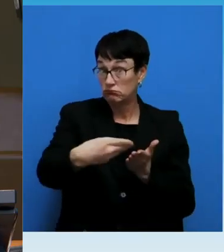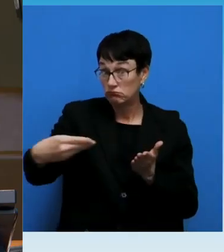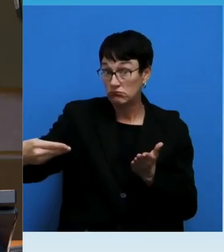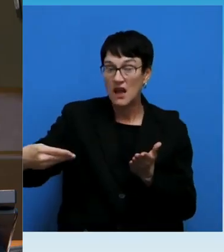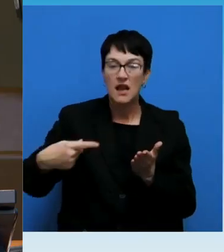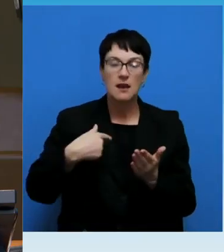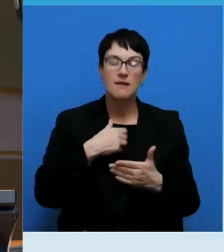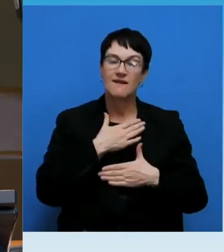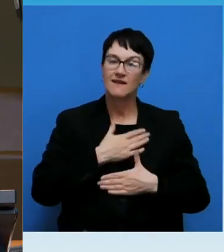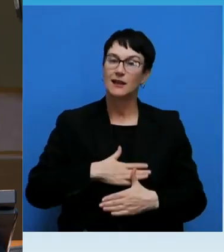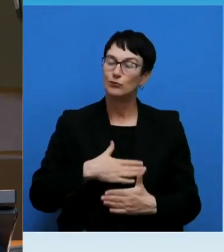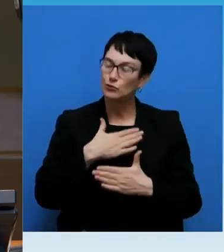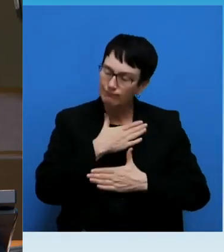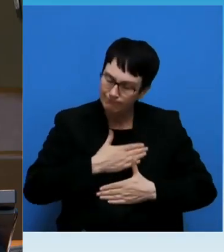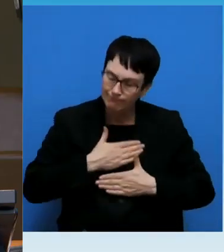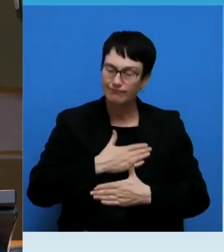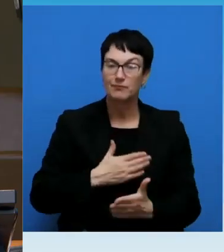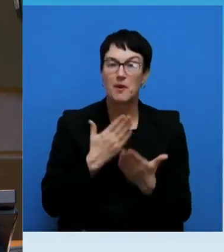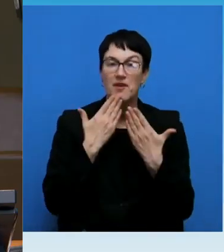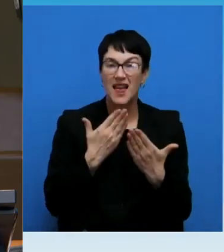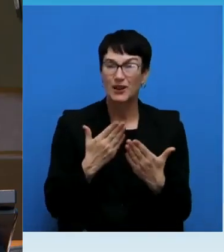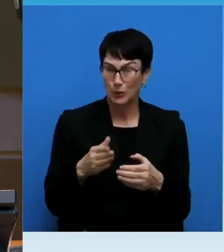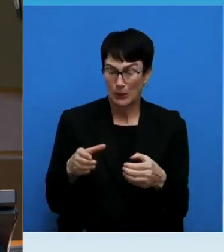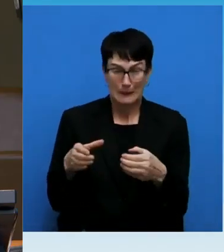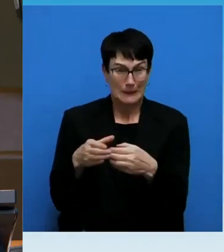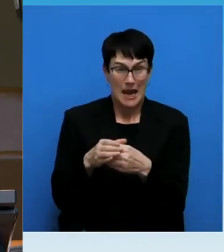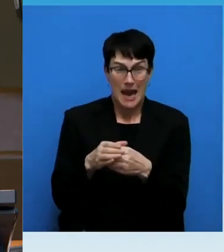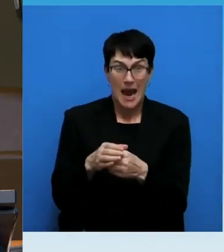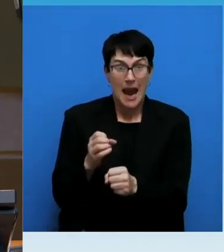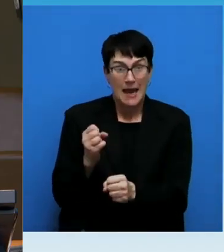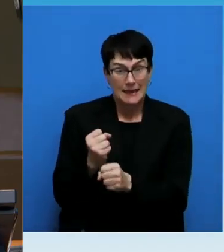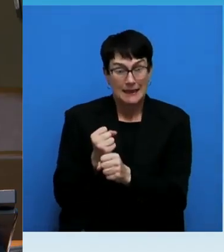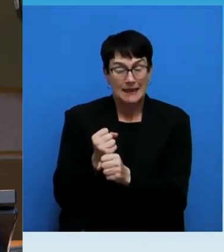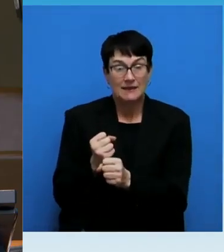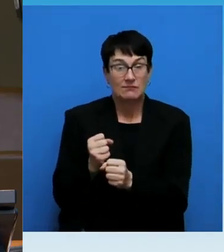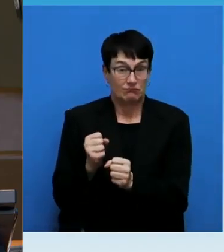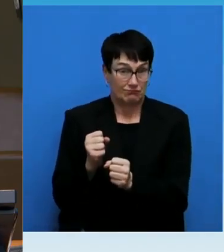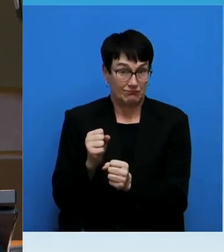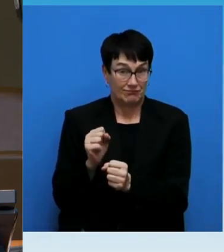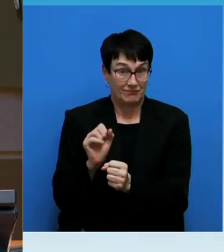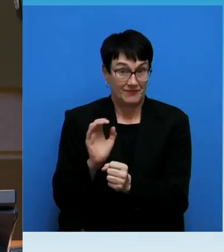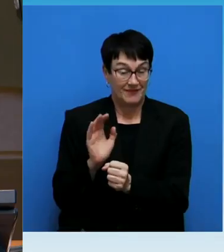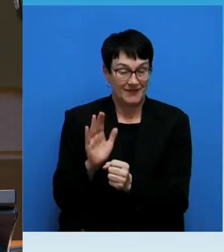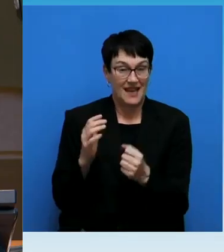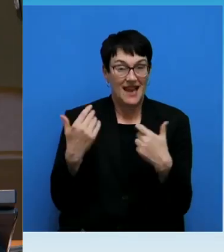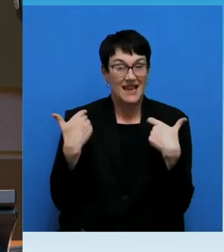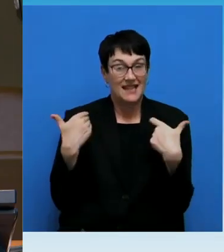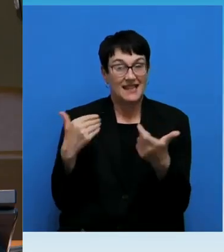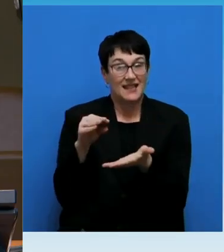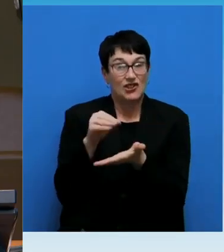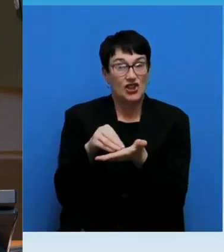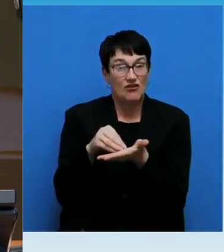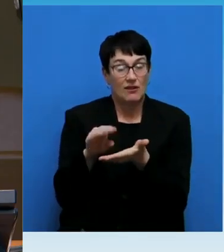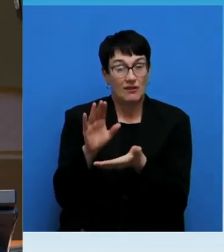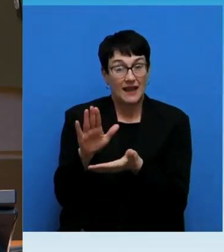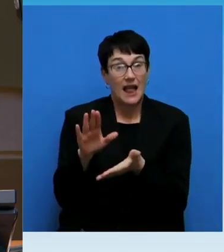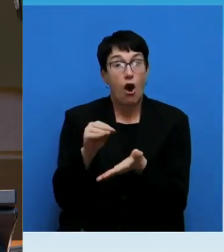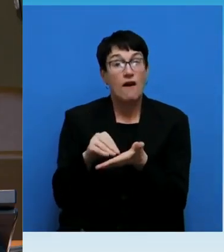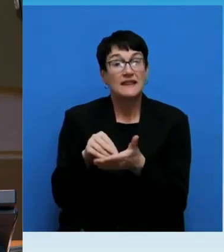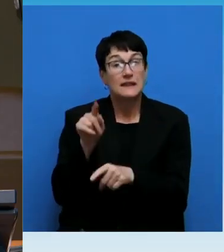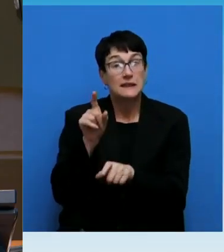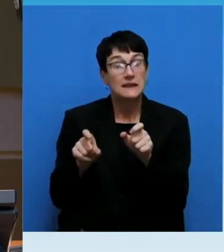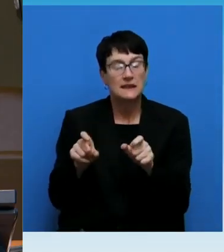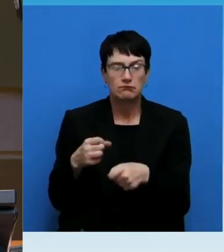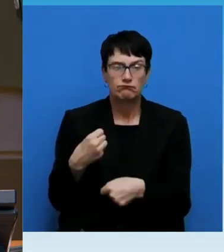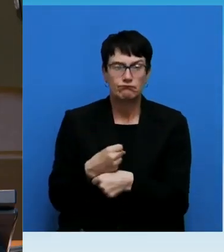to the very small team at the Executive Office of the Secretary General that has made this possible, that has consulted with